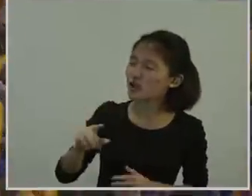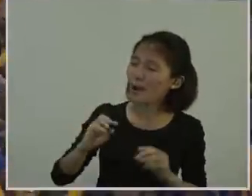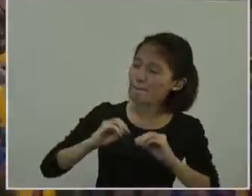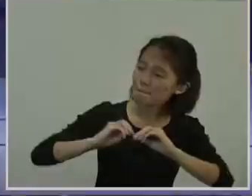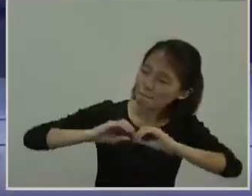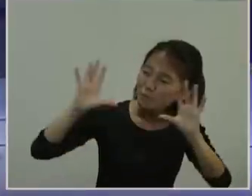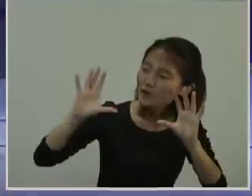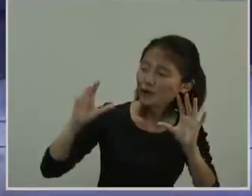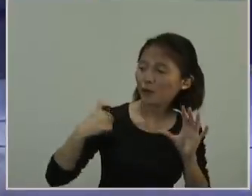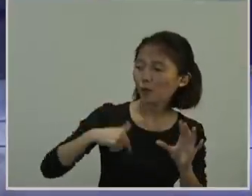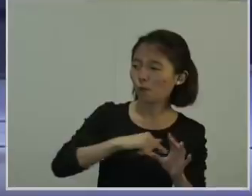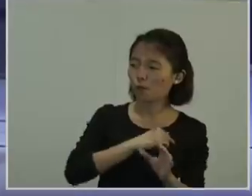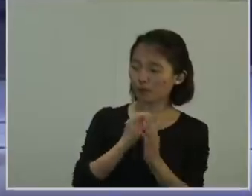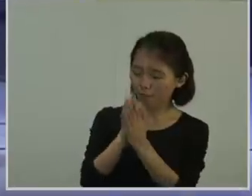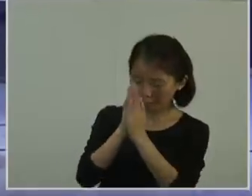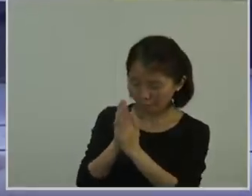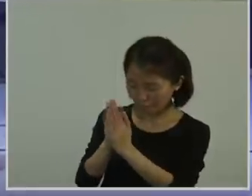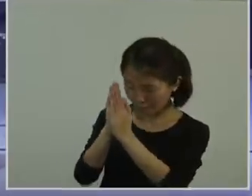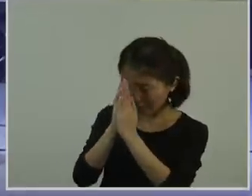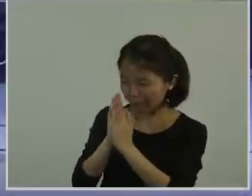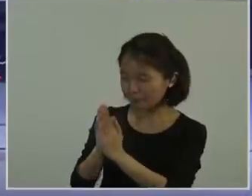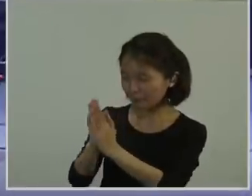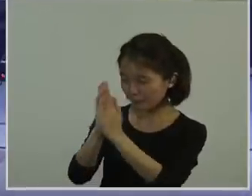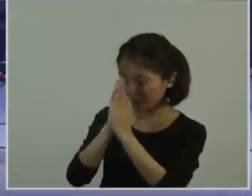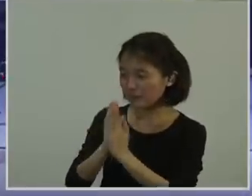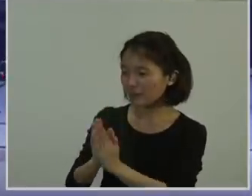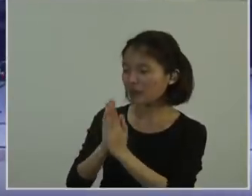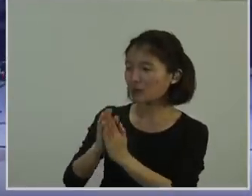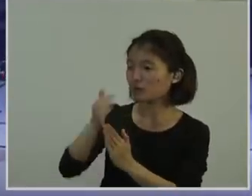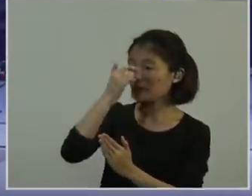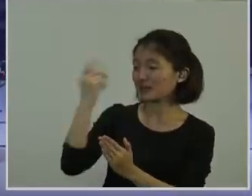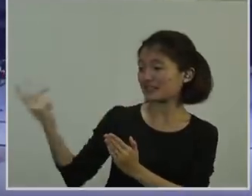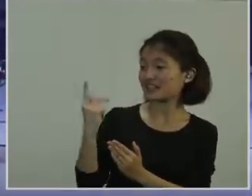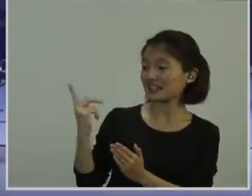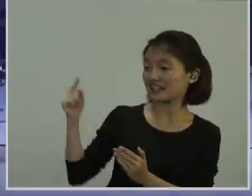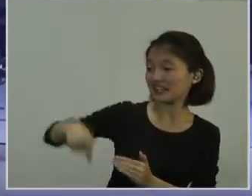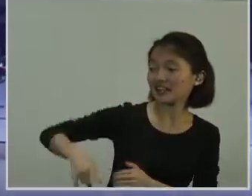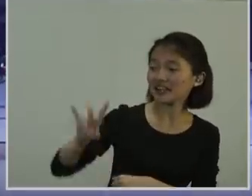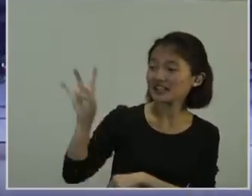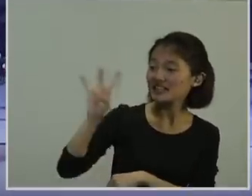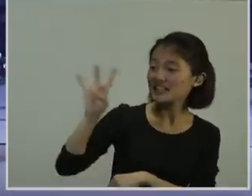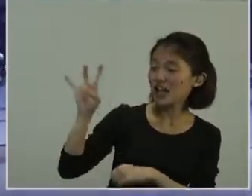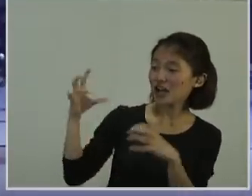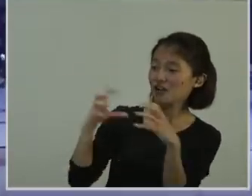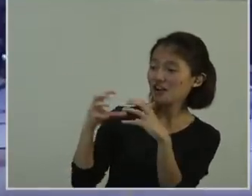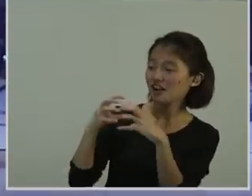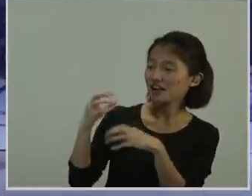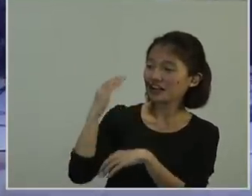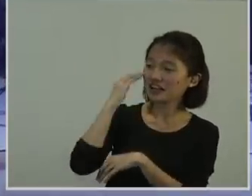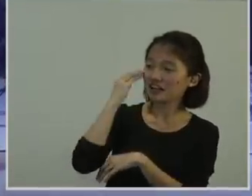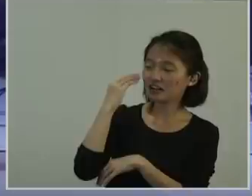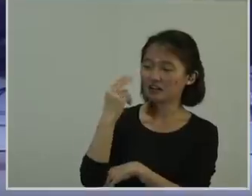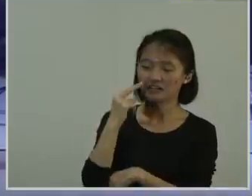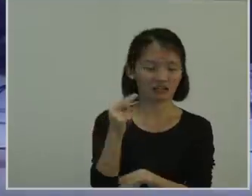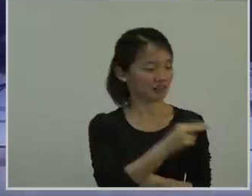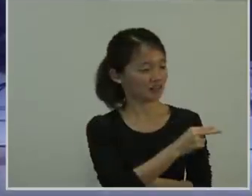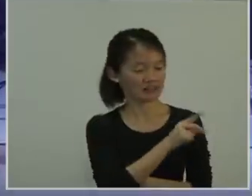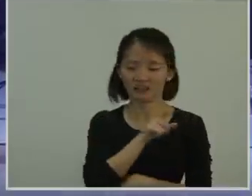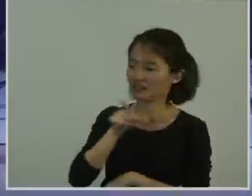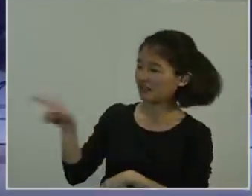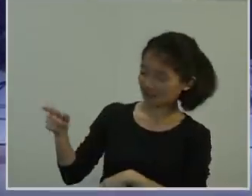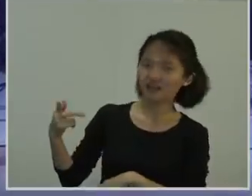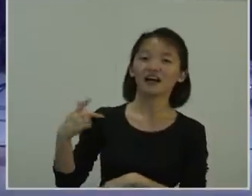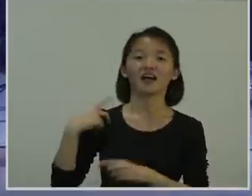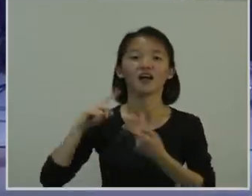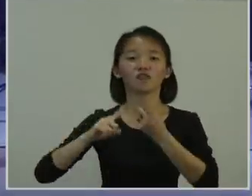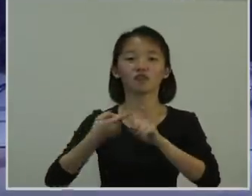we've been praying. Because when we came out about 7 o'clock, we had a lot of friends on our left and right, but in the middle section, it